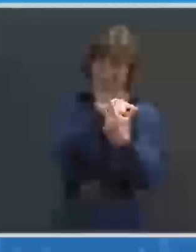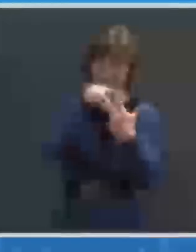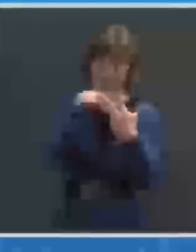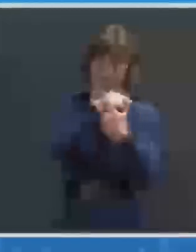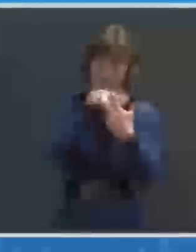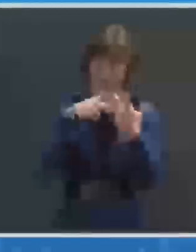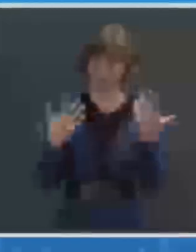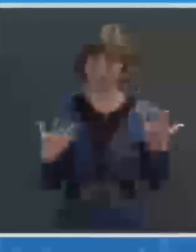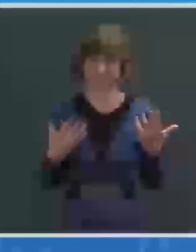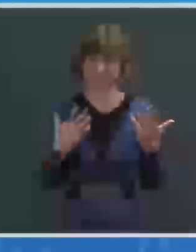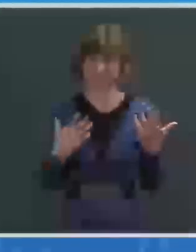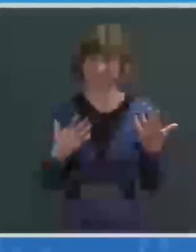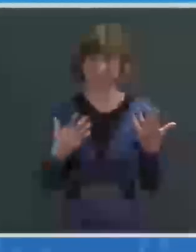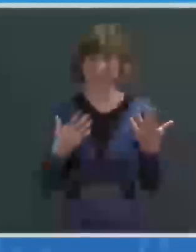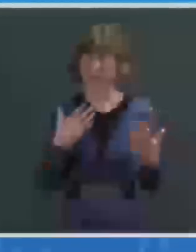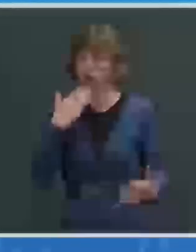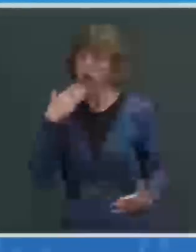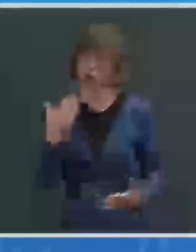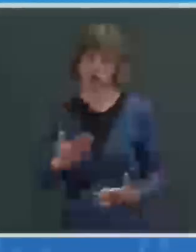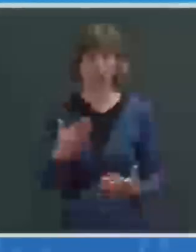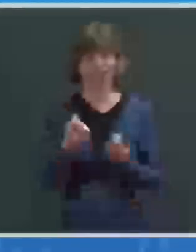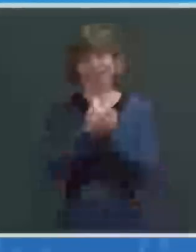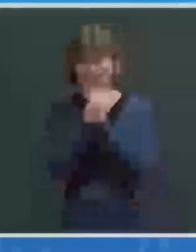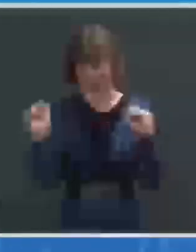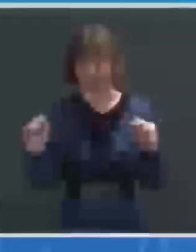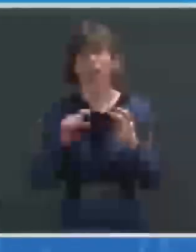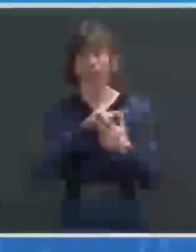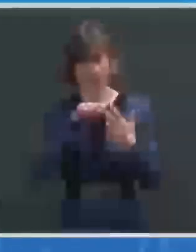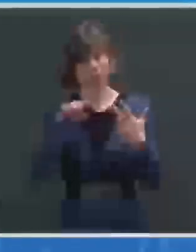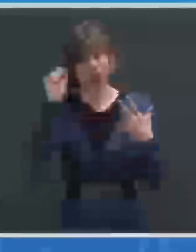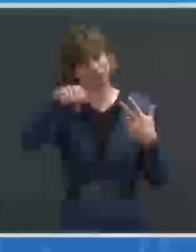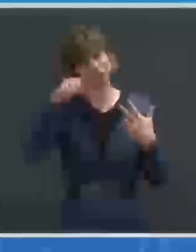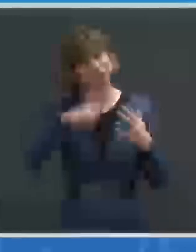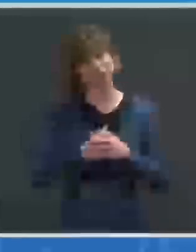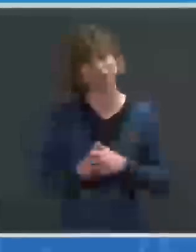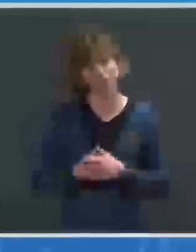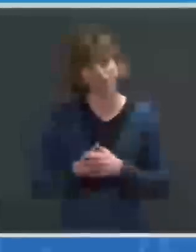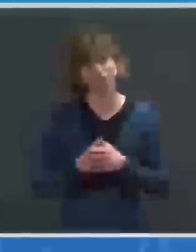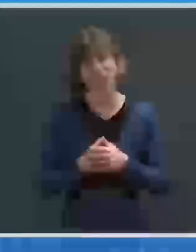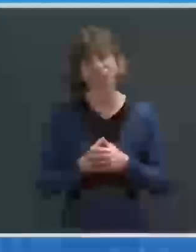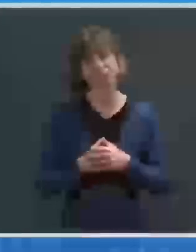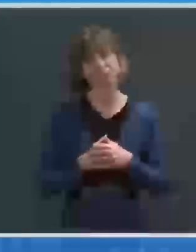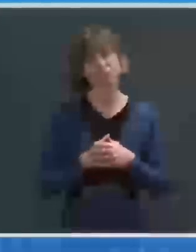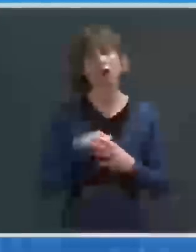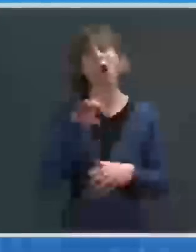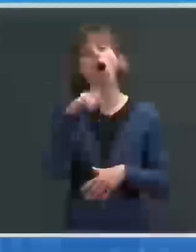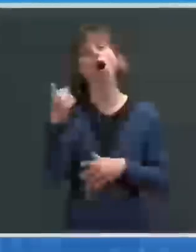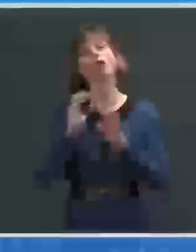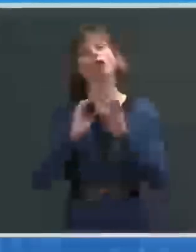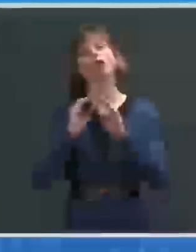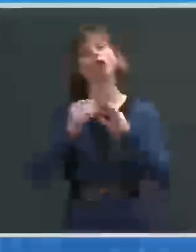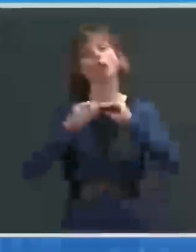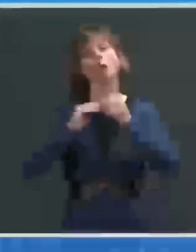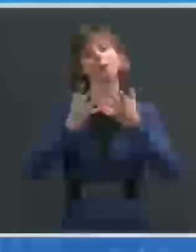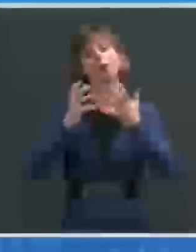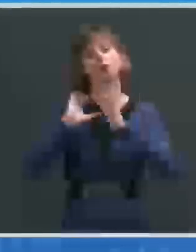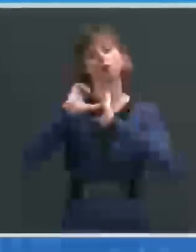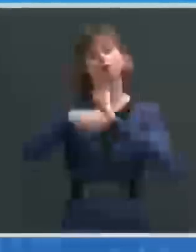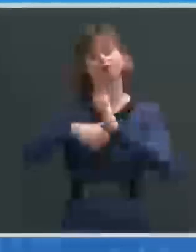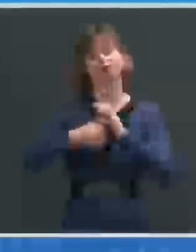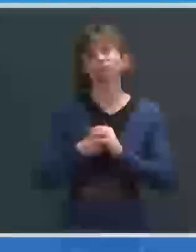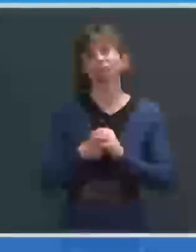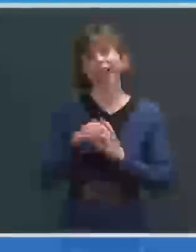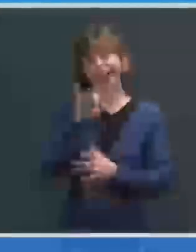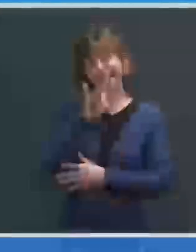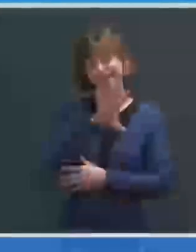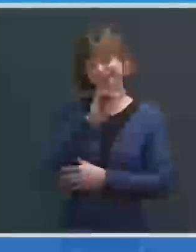very good safety profile. A very important number that I want to reemphasize is that there's 85%